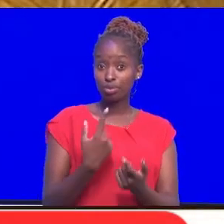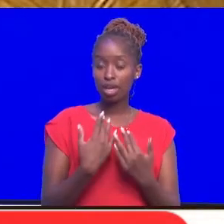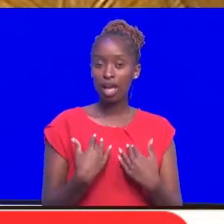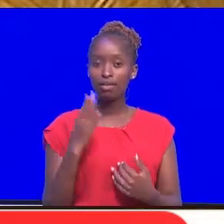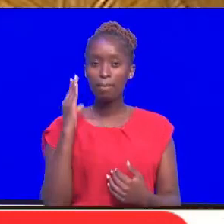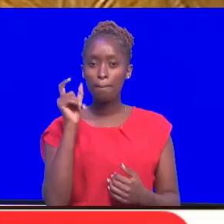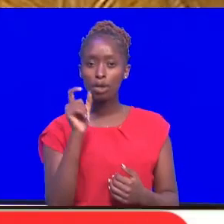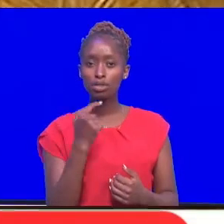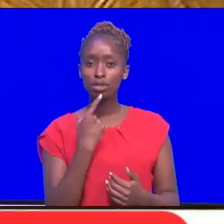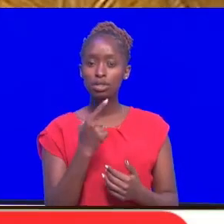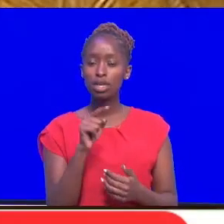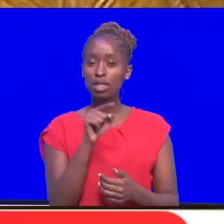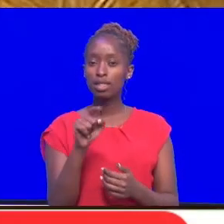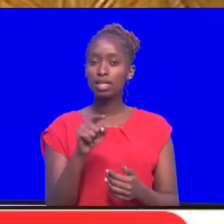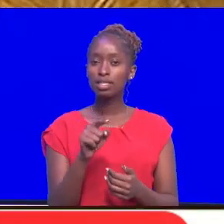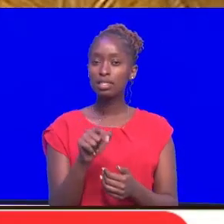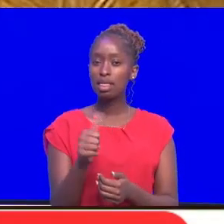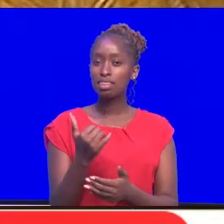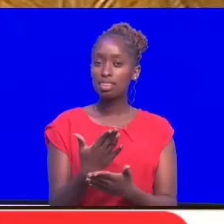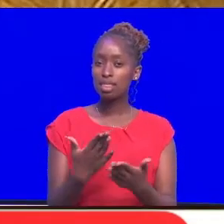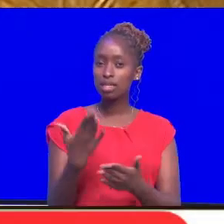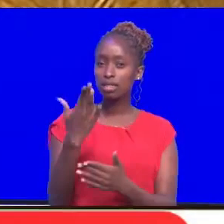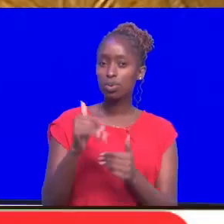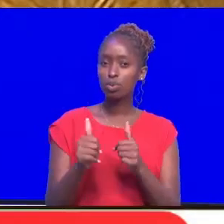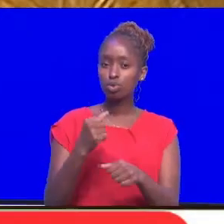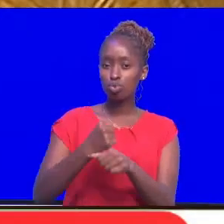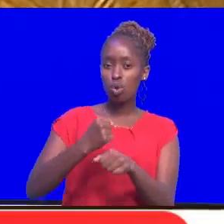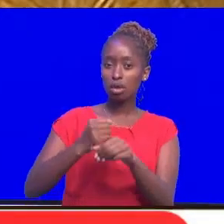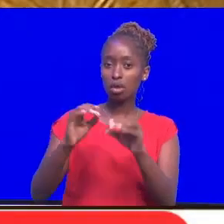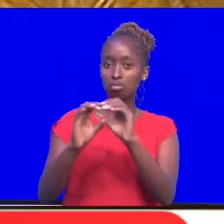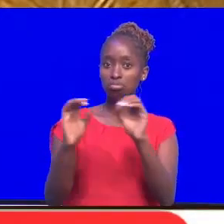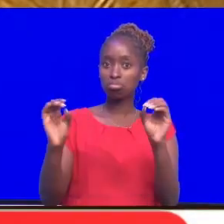not working, there are